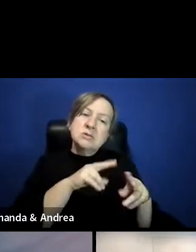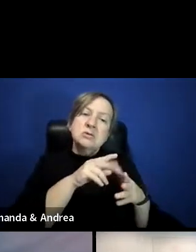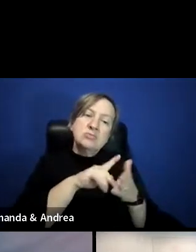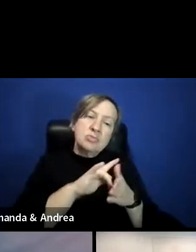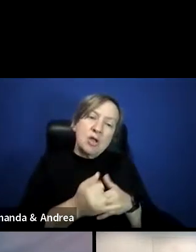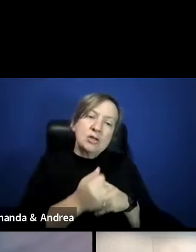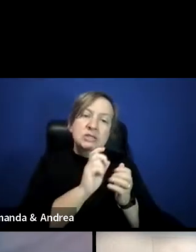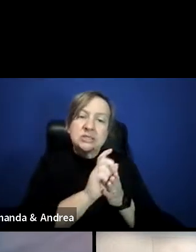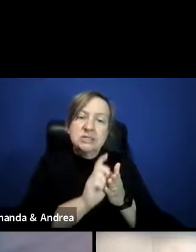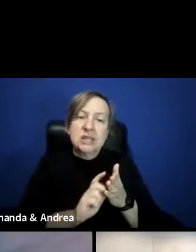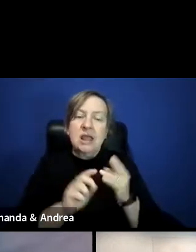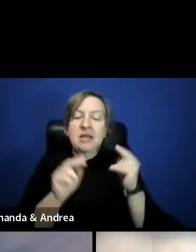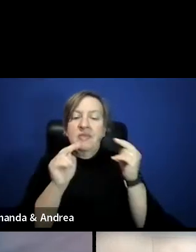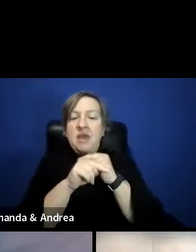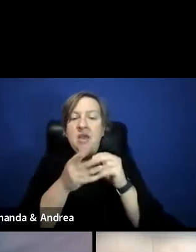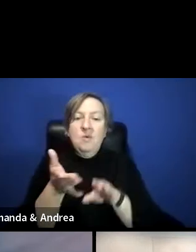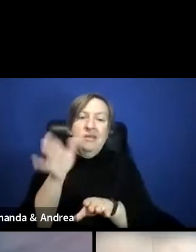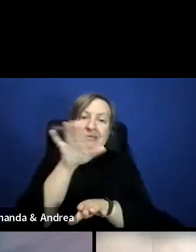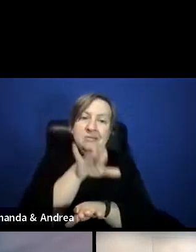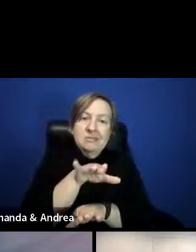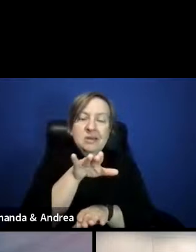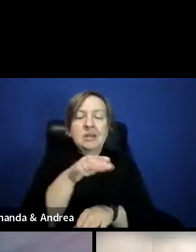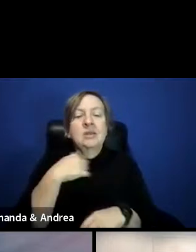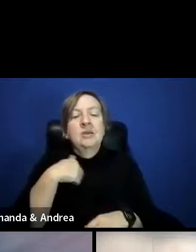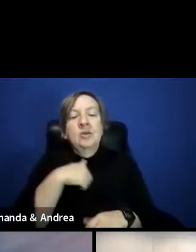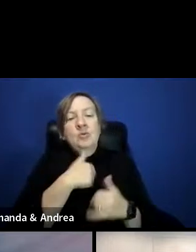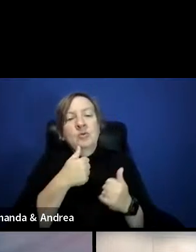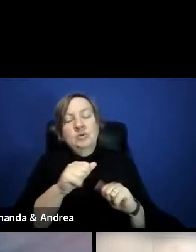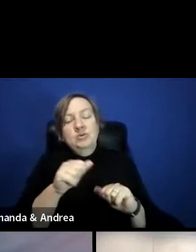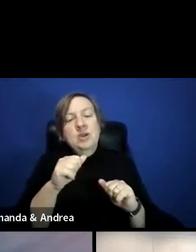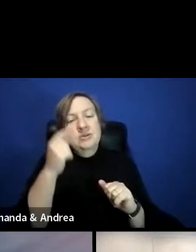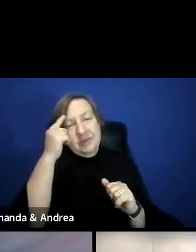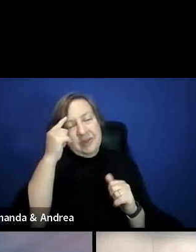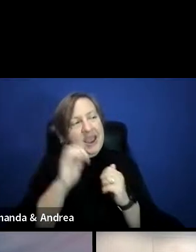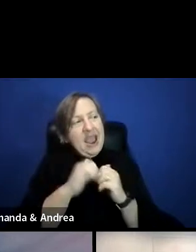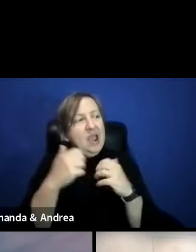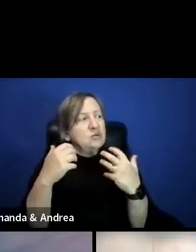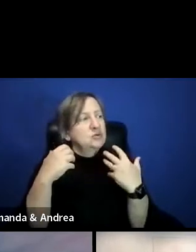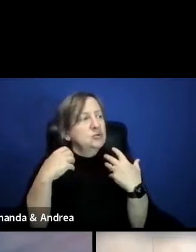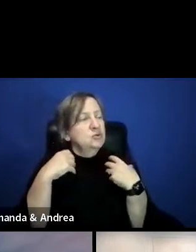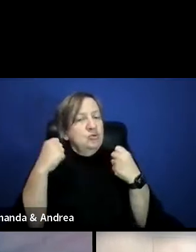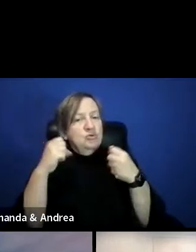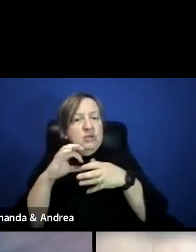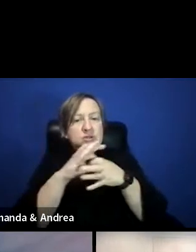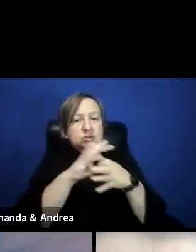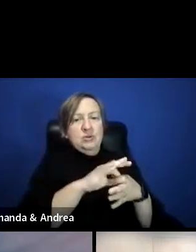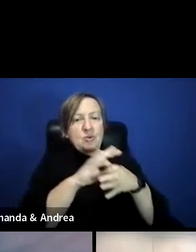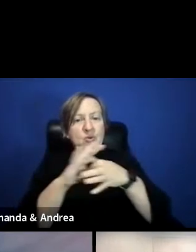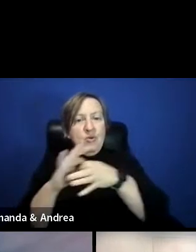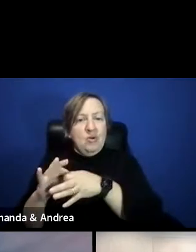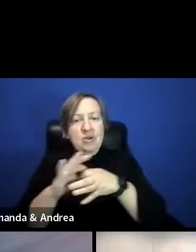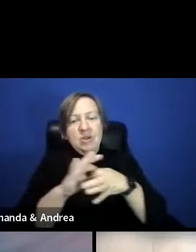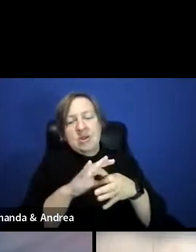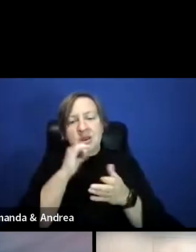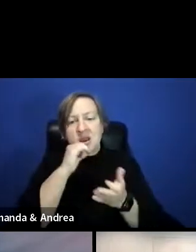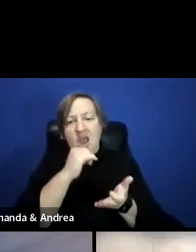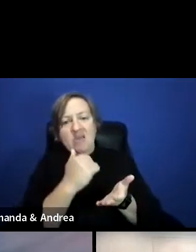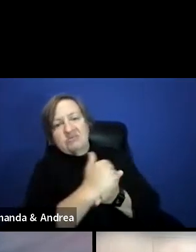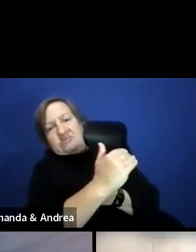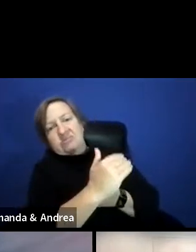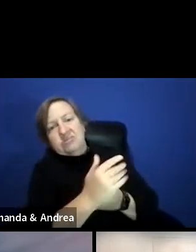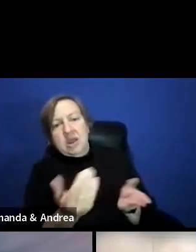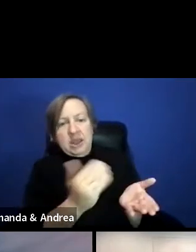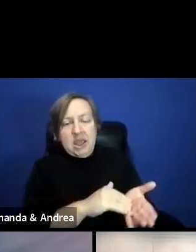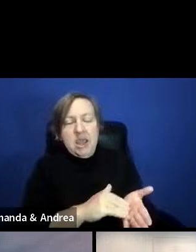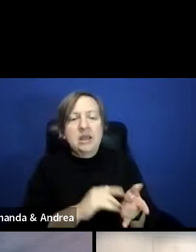highway cover specifically, we were trying to take a restorative approach and not be repeating those harms of the past, and